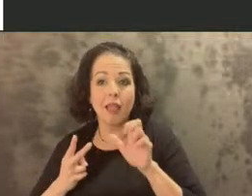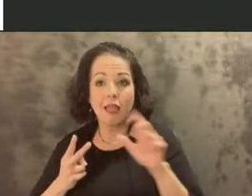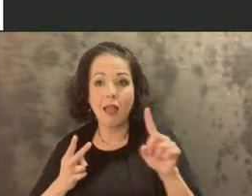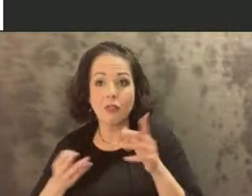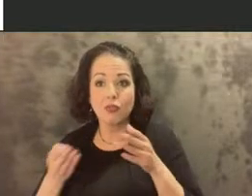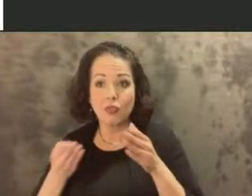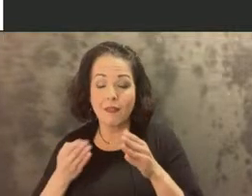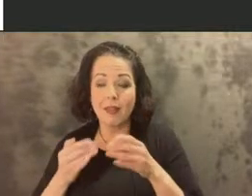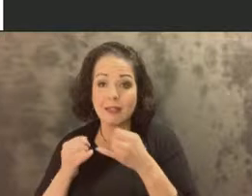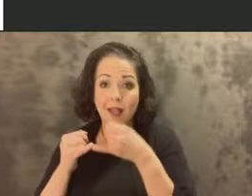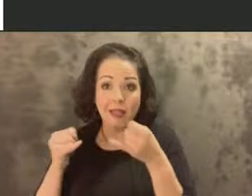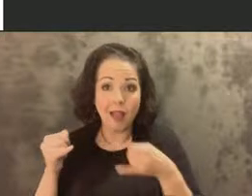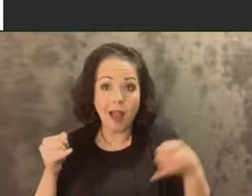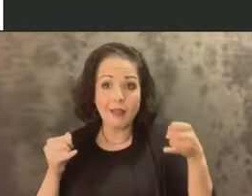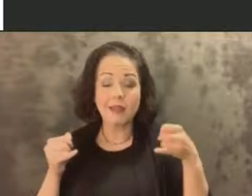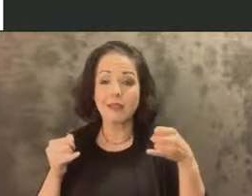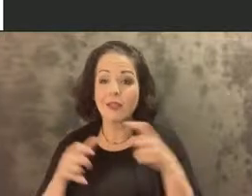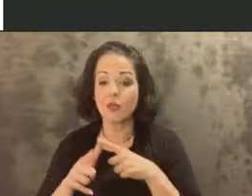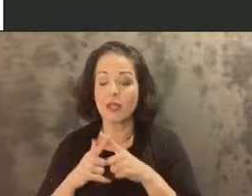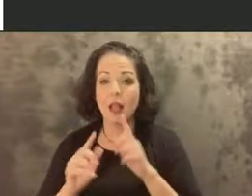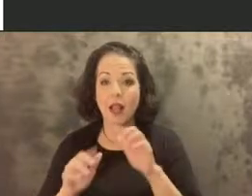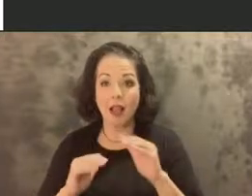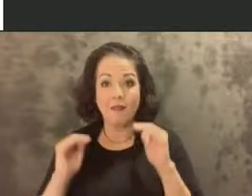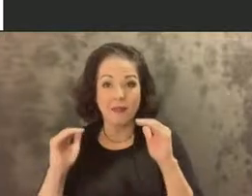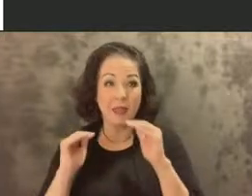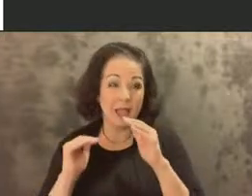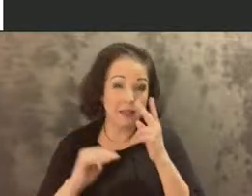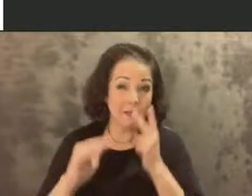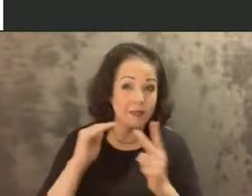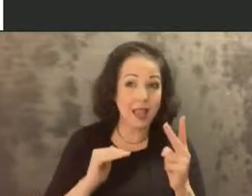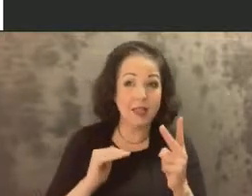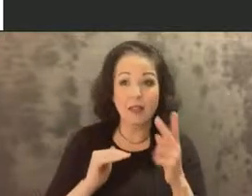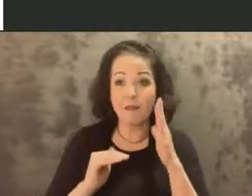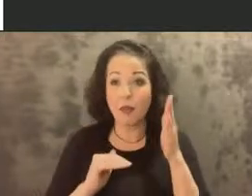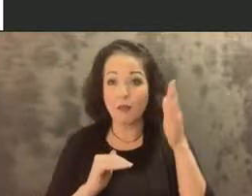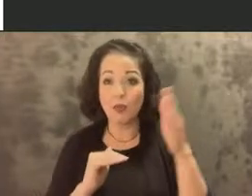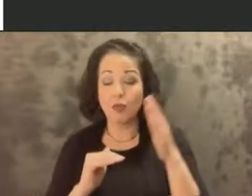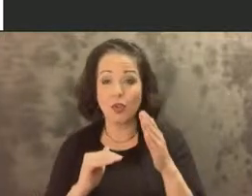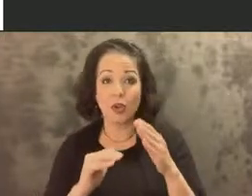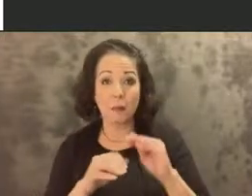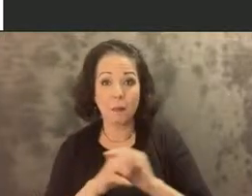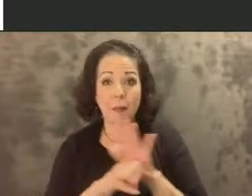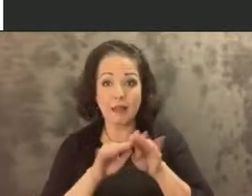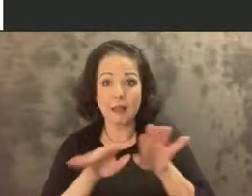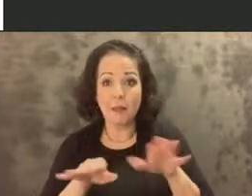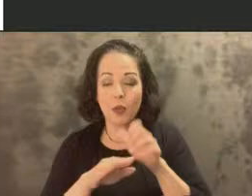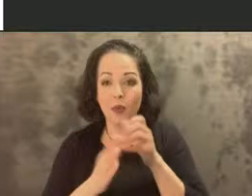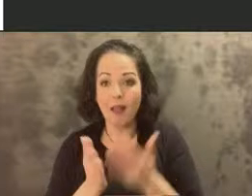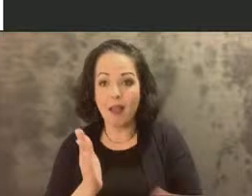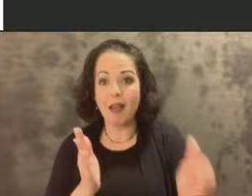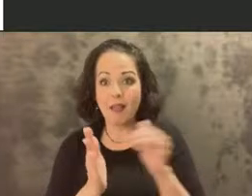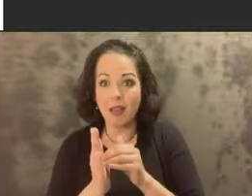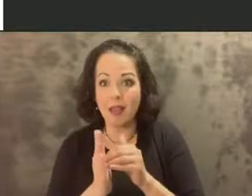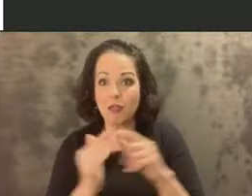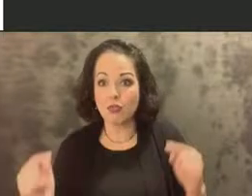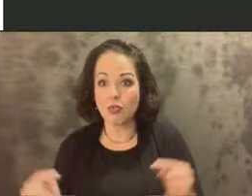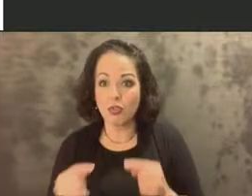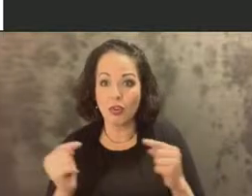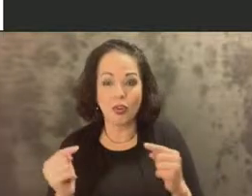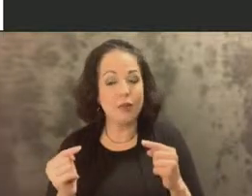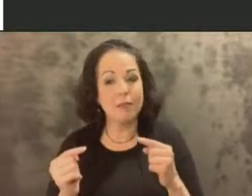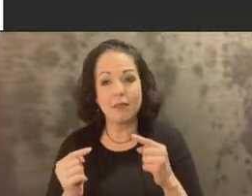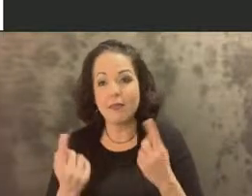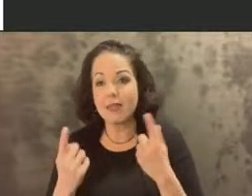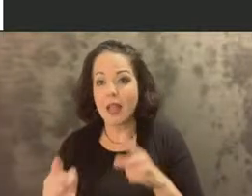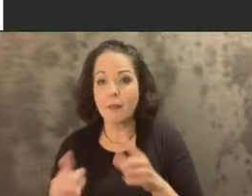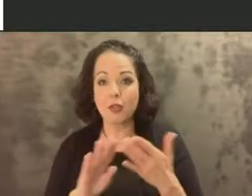to advance of a future pandemic, so that we're not repeating the harm that communities